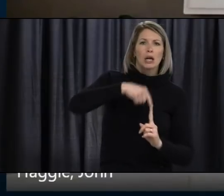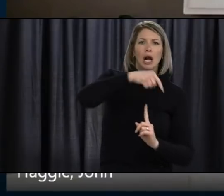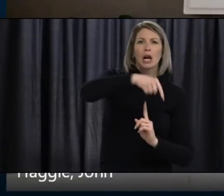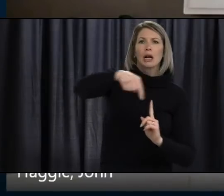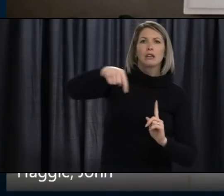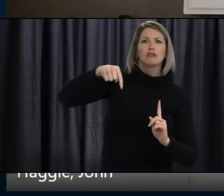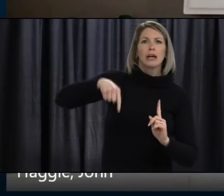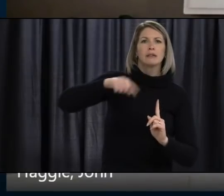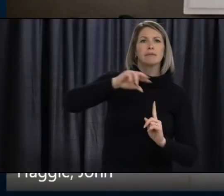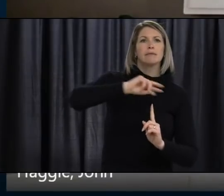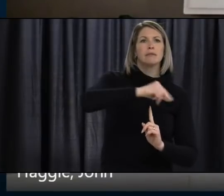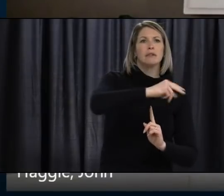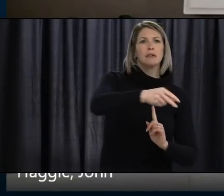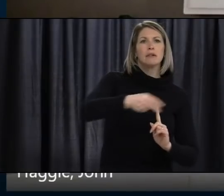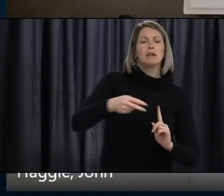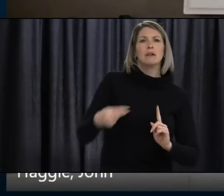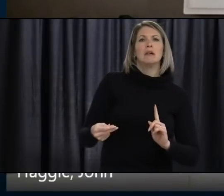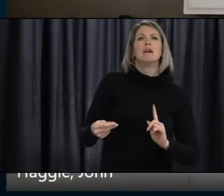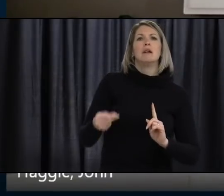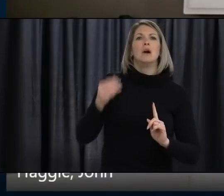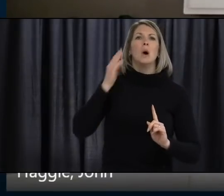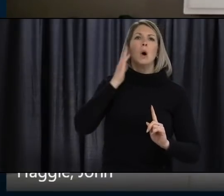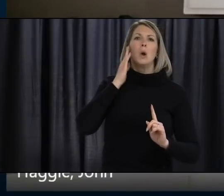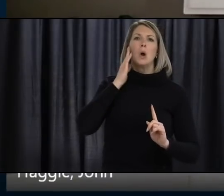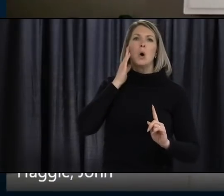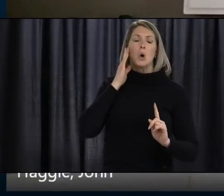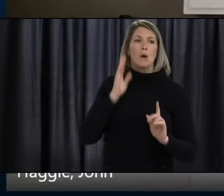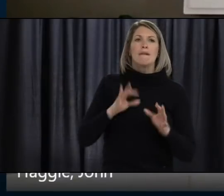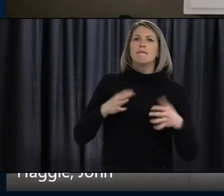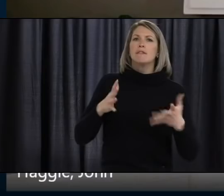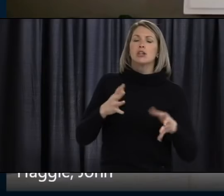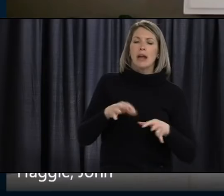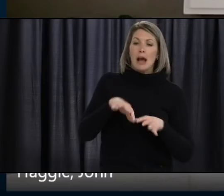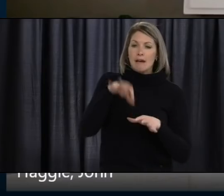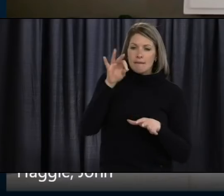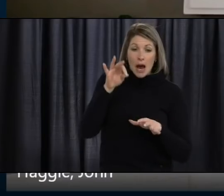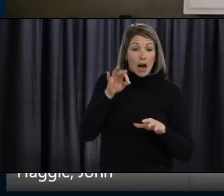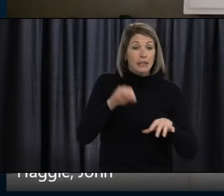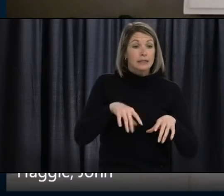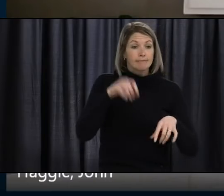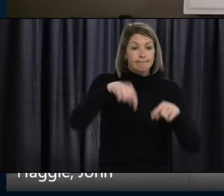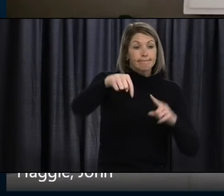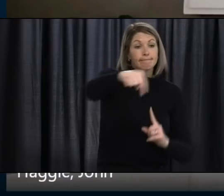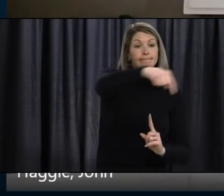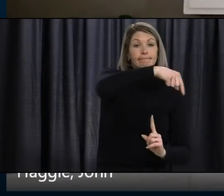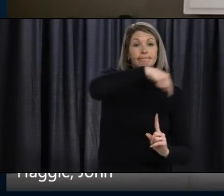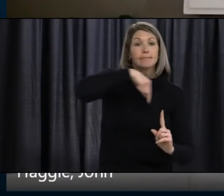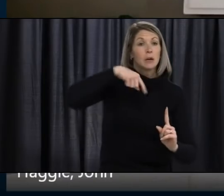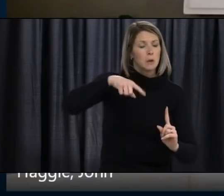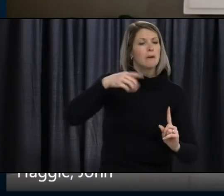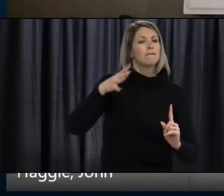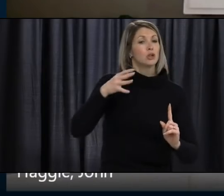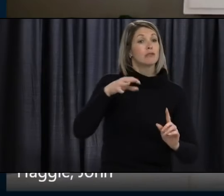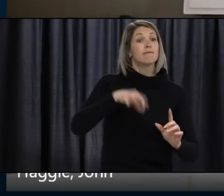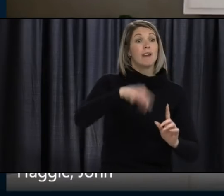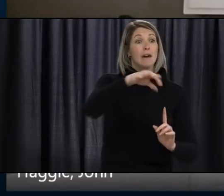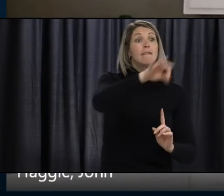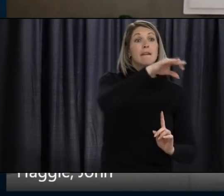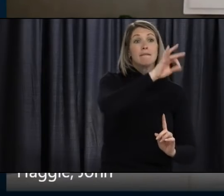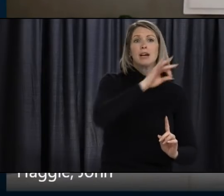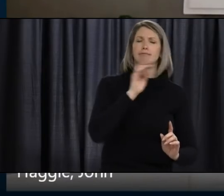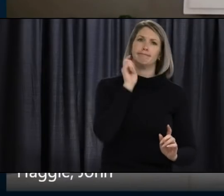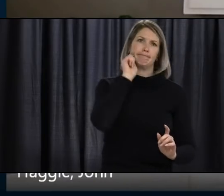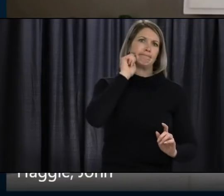have found and identified all of the individuals who have been affected by